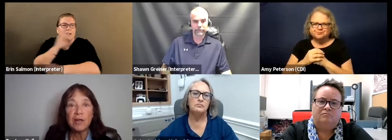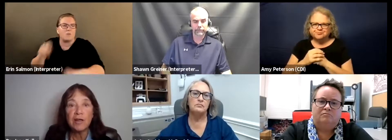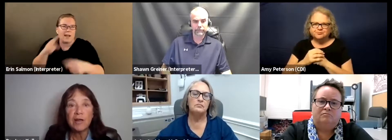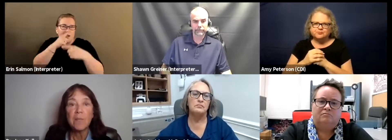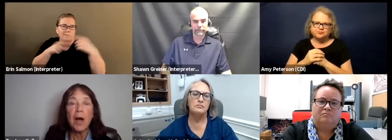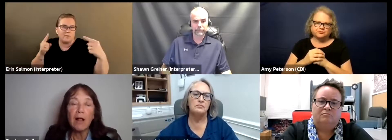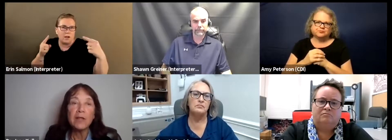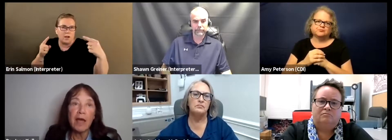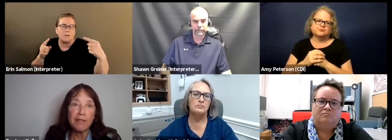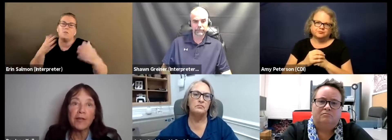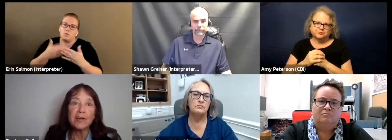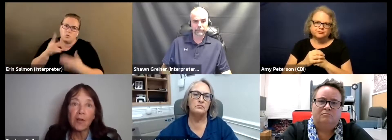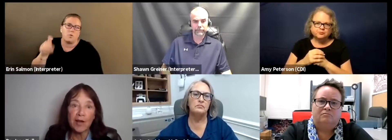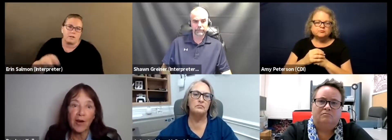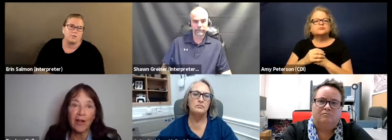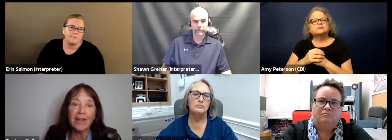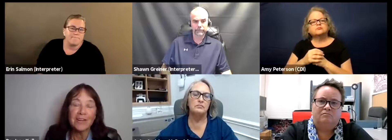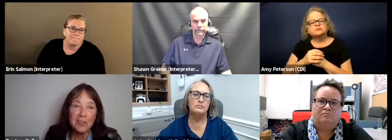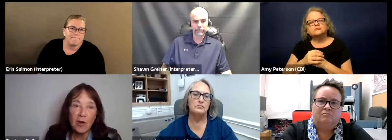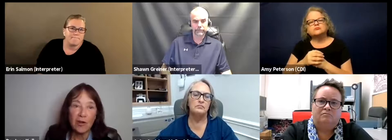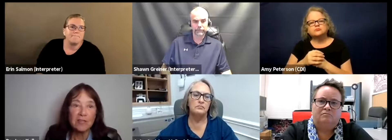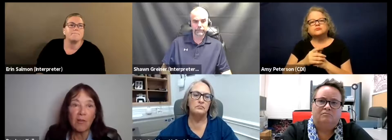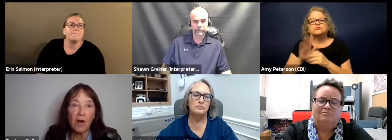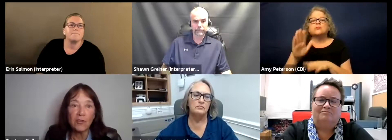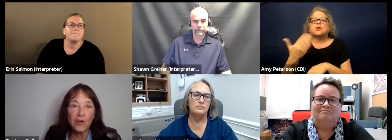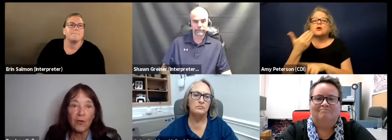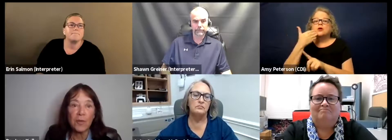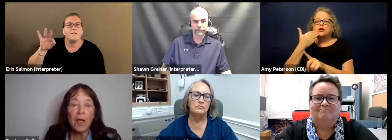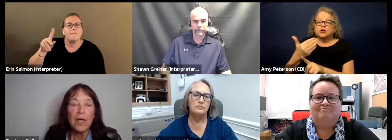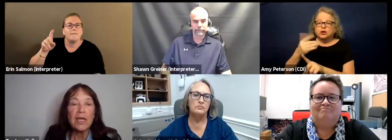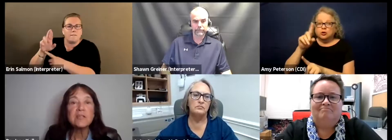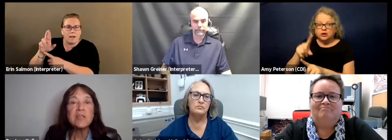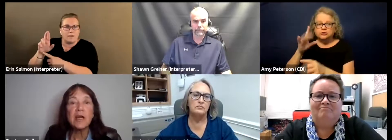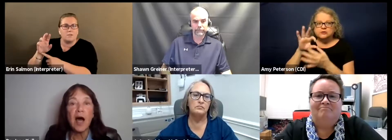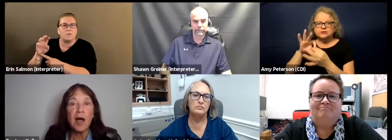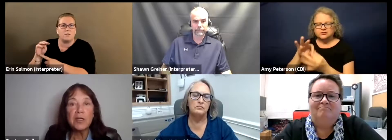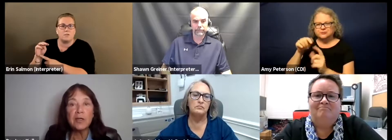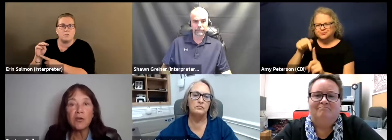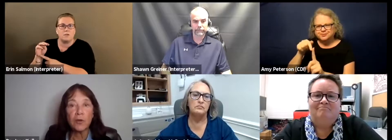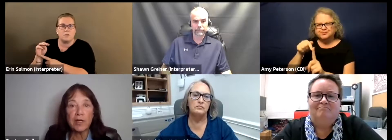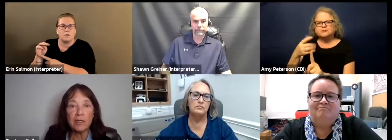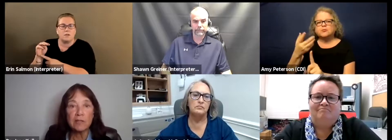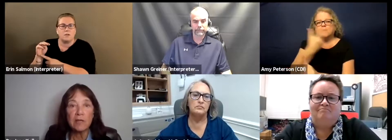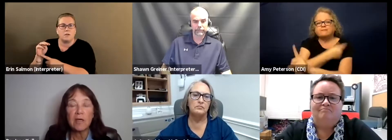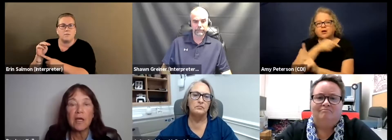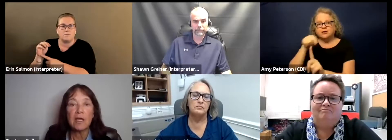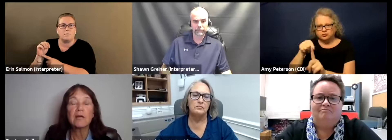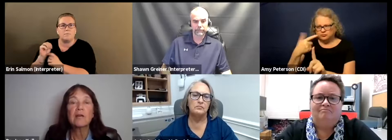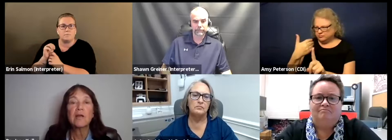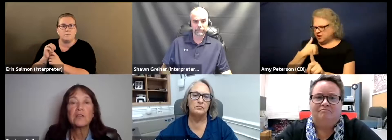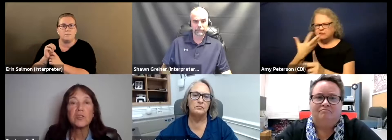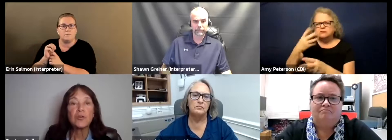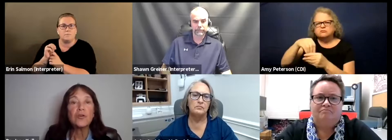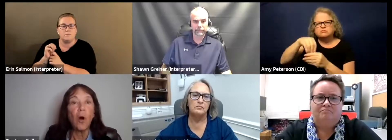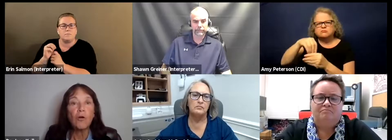PEG, polyethylene glycol. Sorry, it's a long term. It is a common ingredient